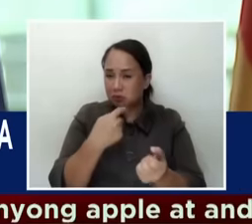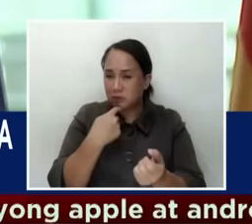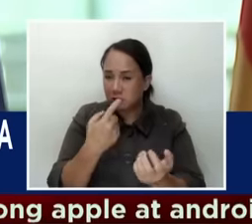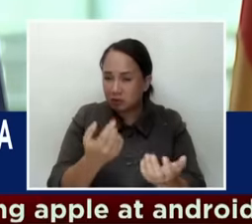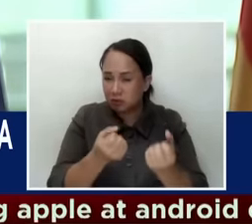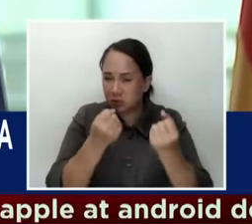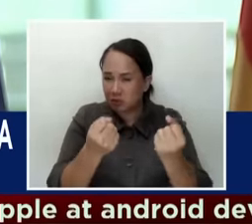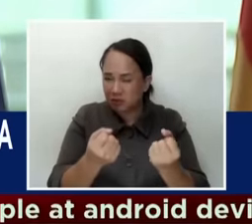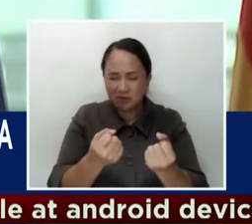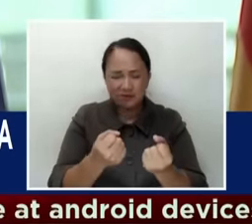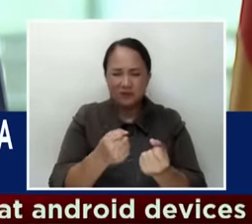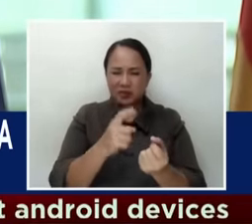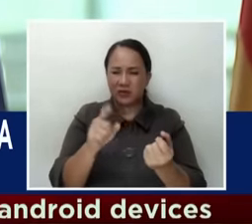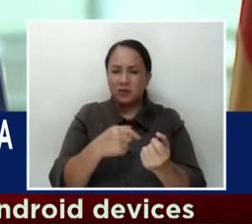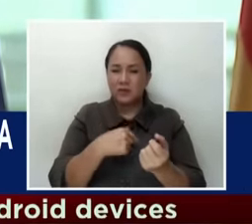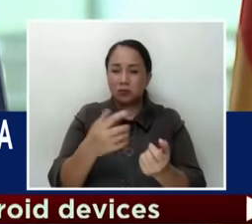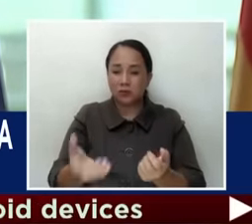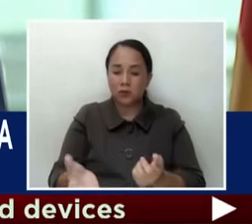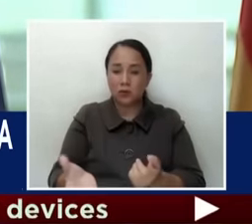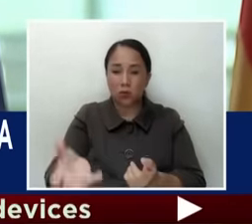is that their territory